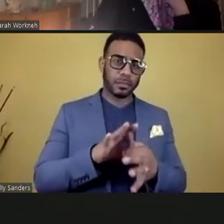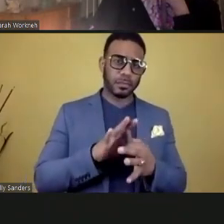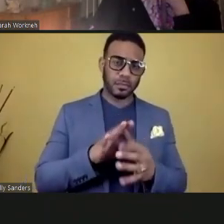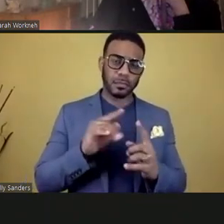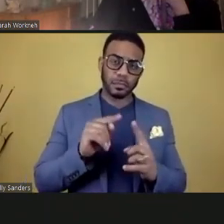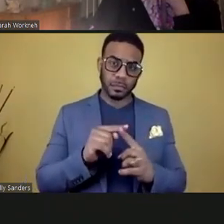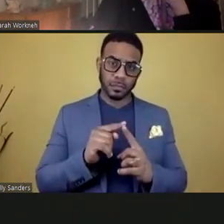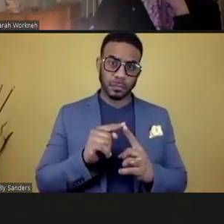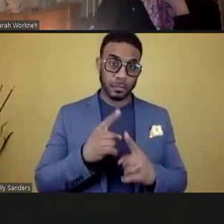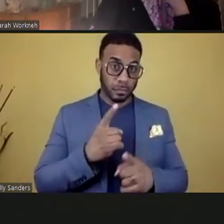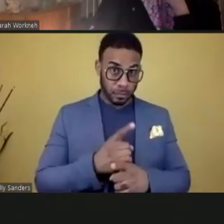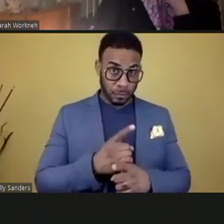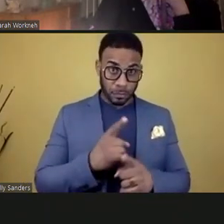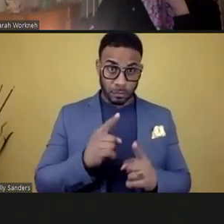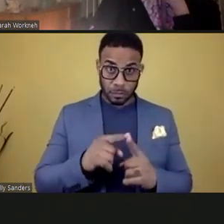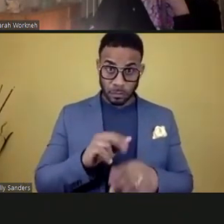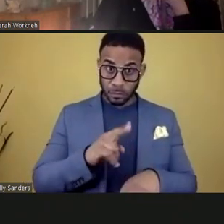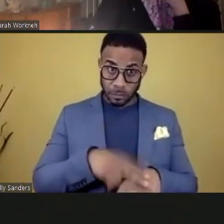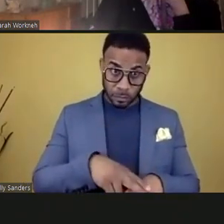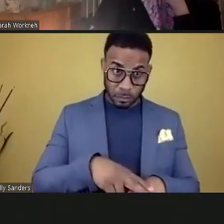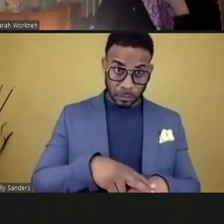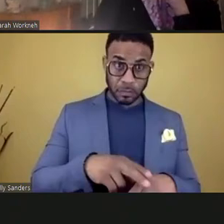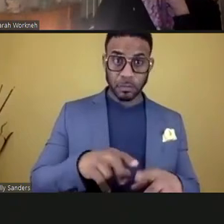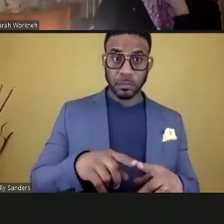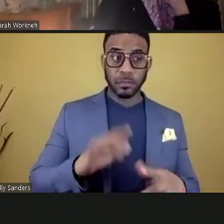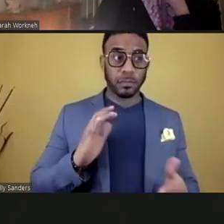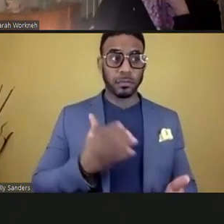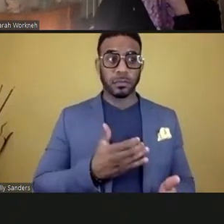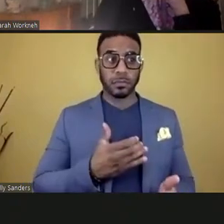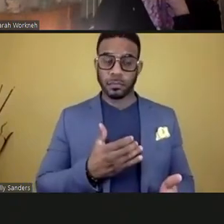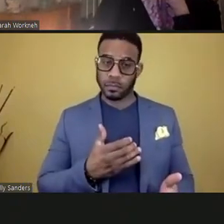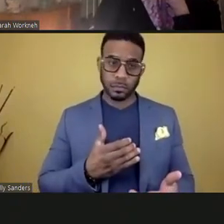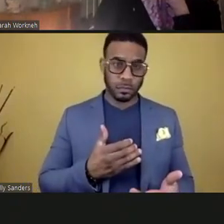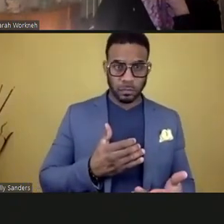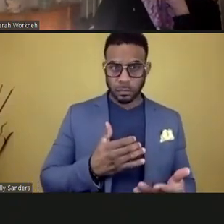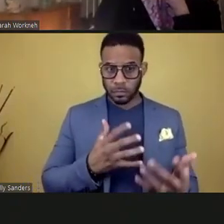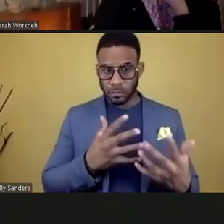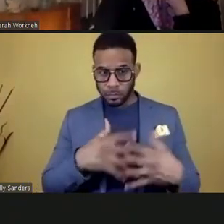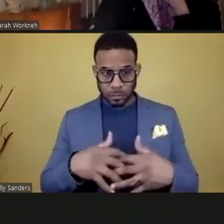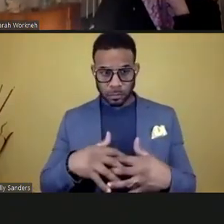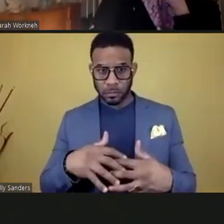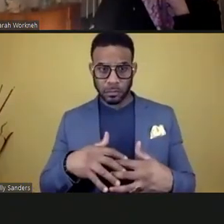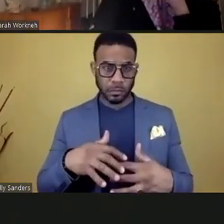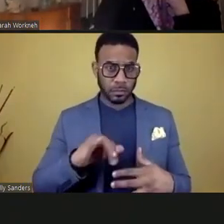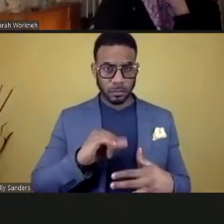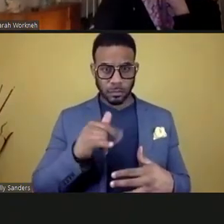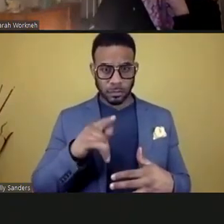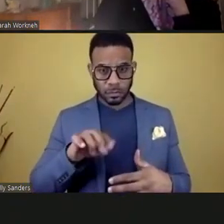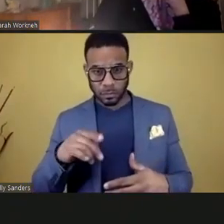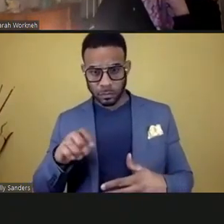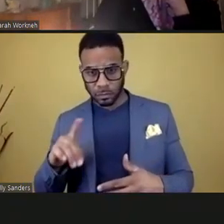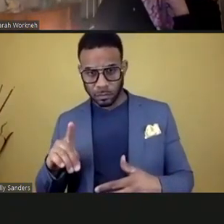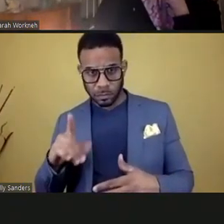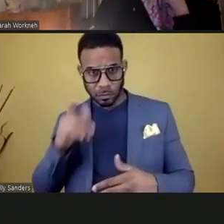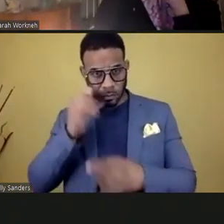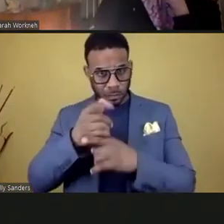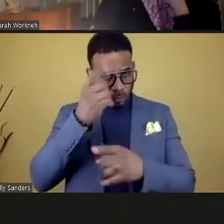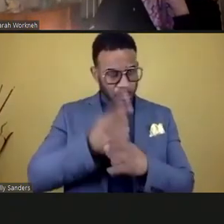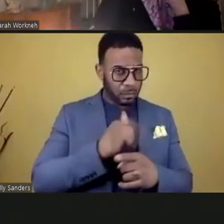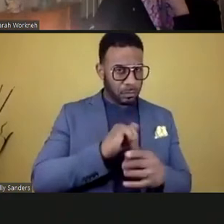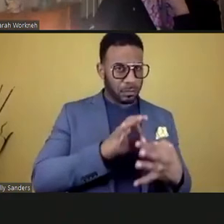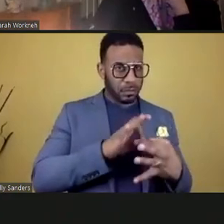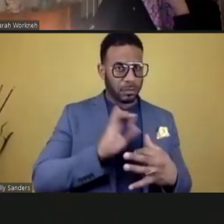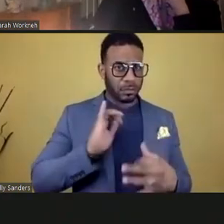to, right? To nature, to our winged siblings, our other legged siblings, and in relationship to our